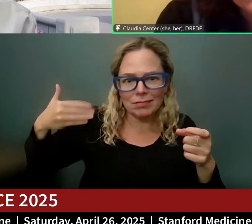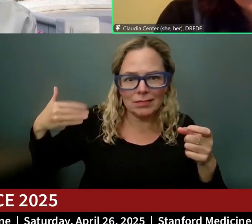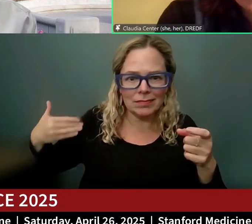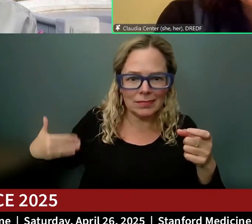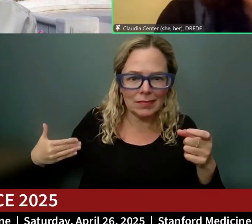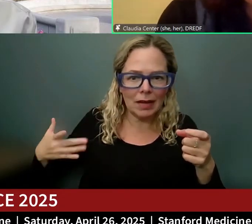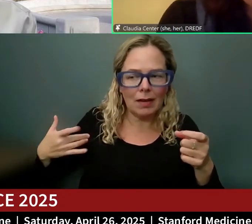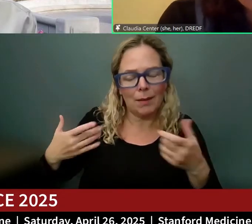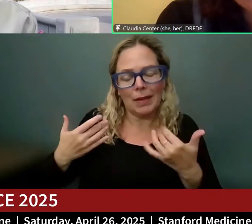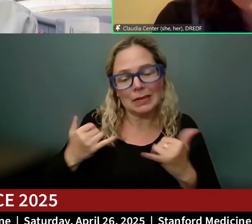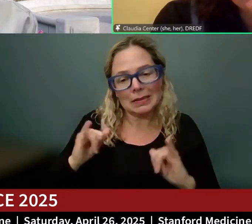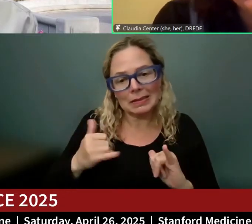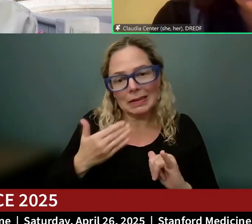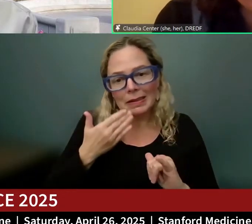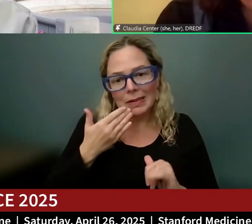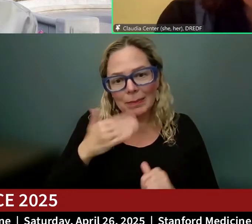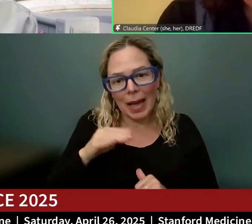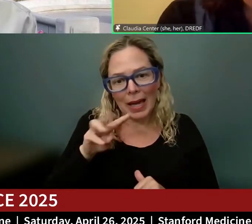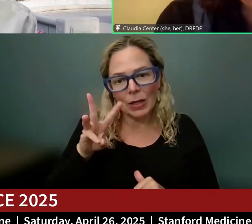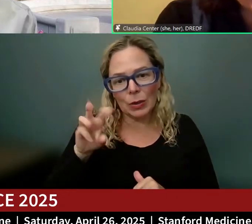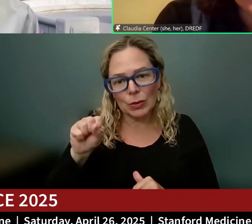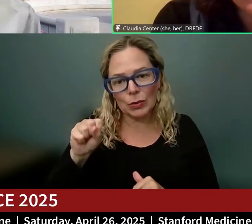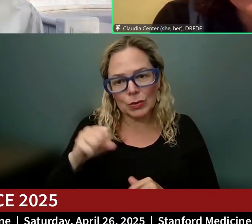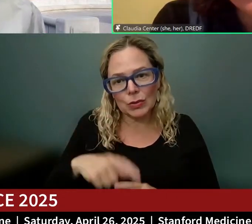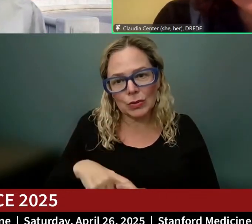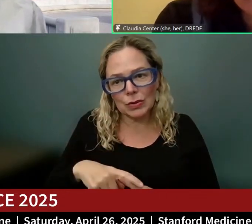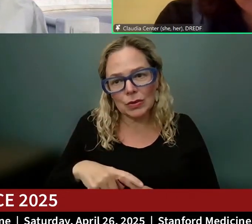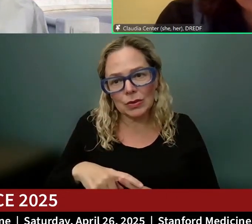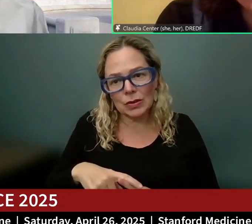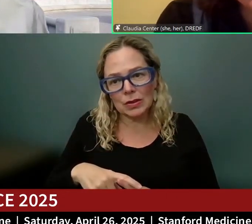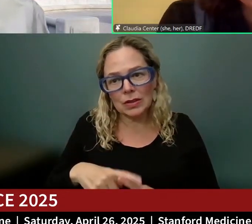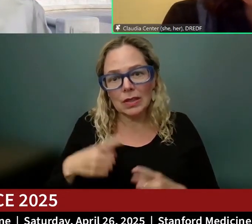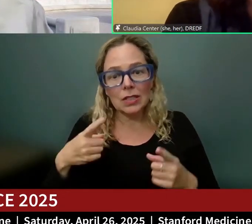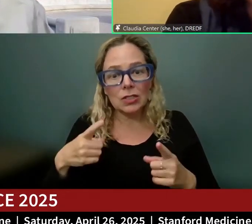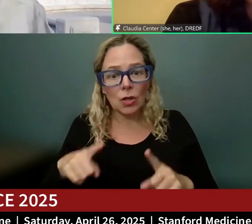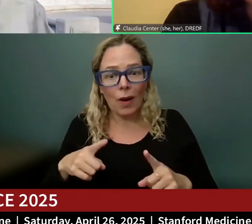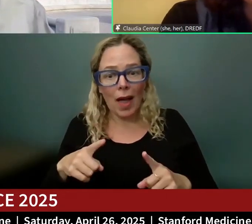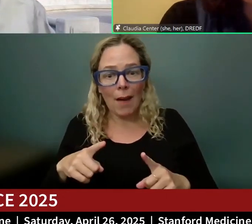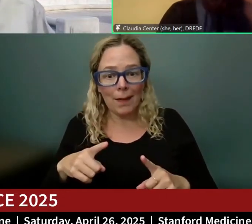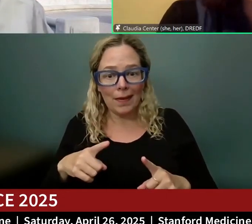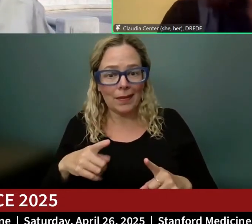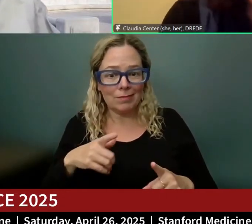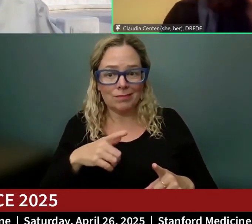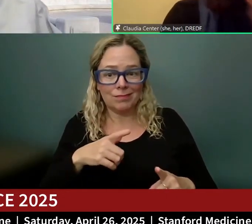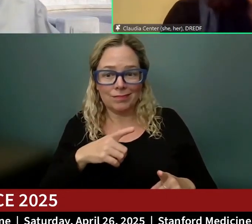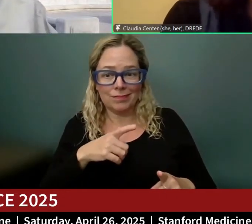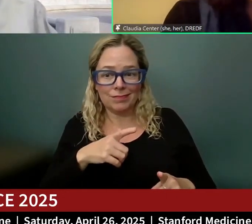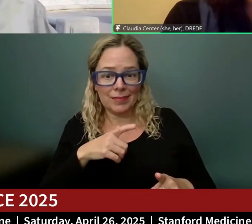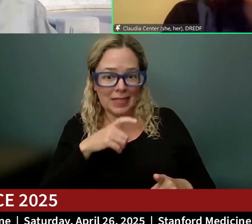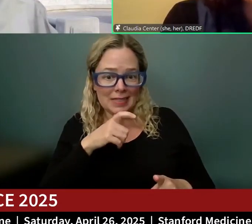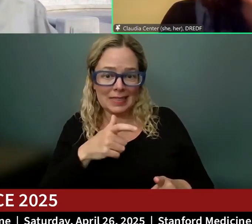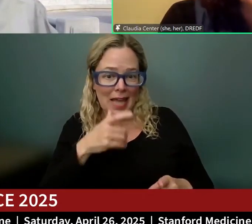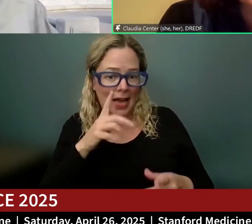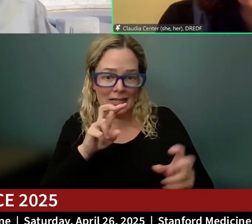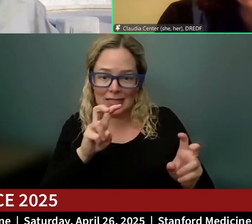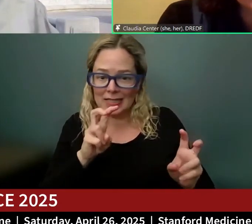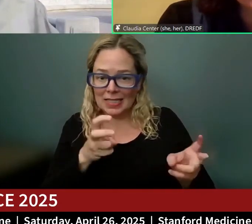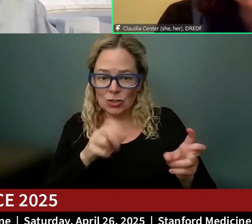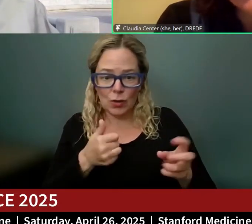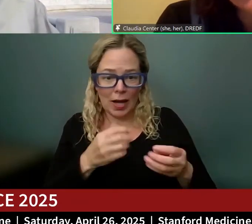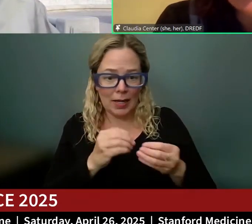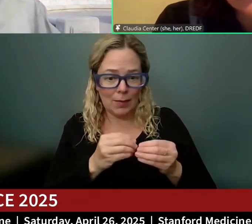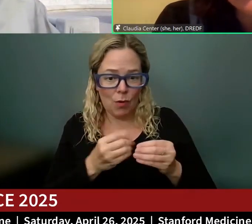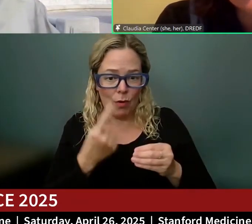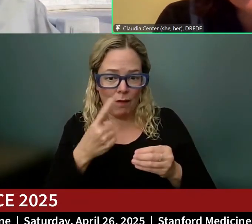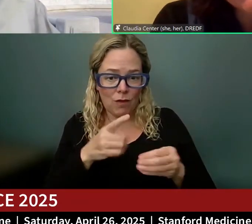news. It does take it away from the court in Texas, so that's no longer an issue in the court